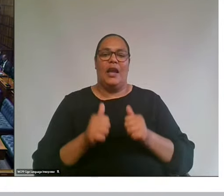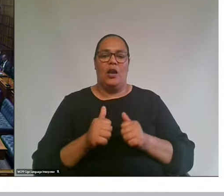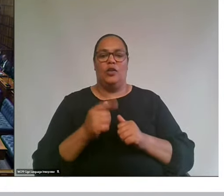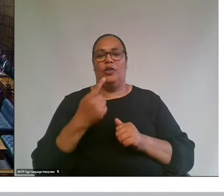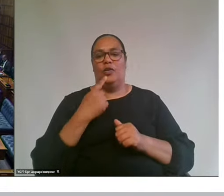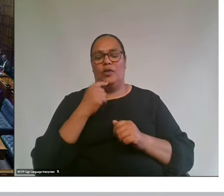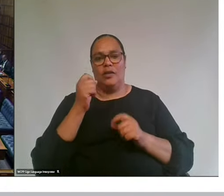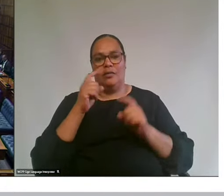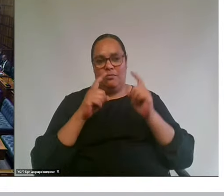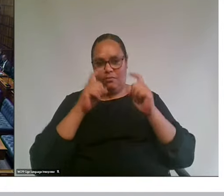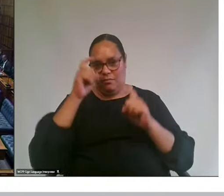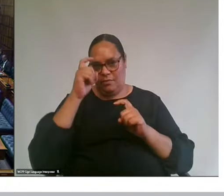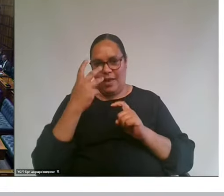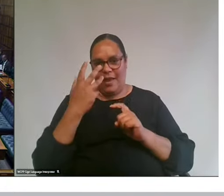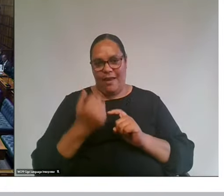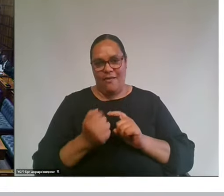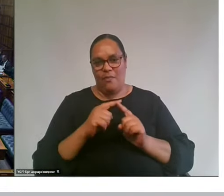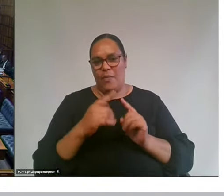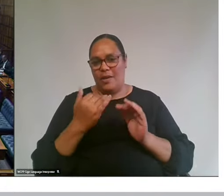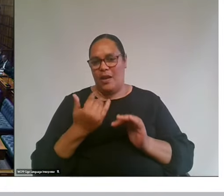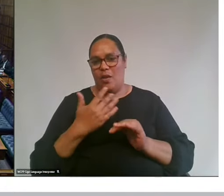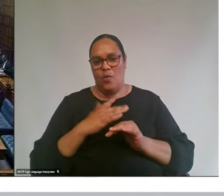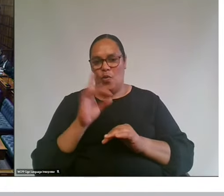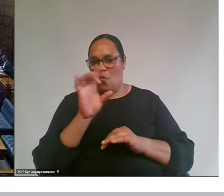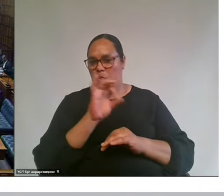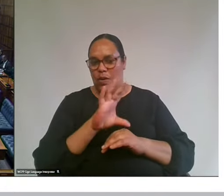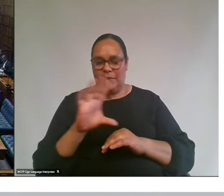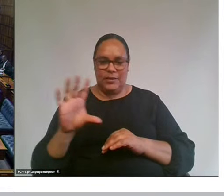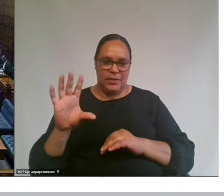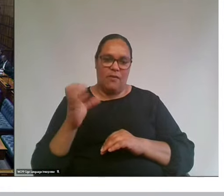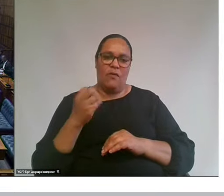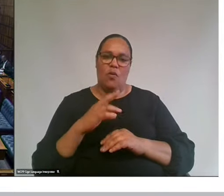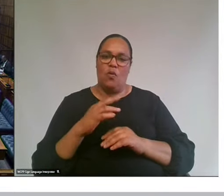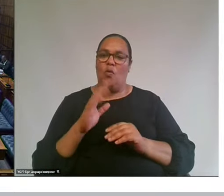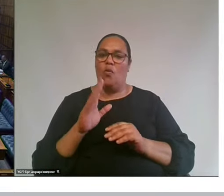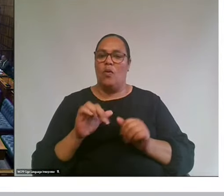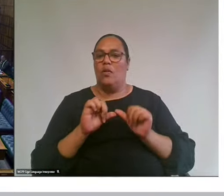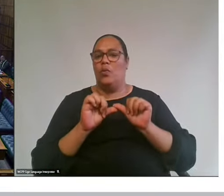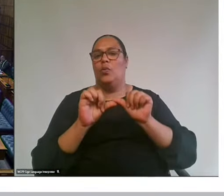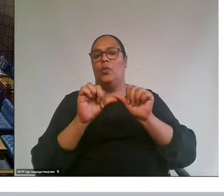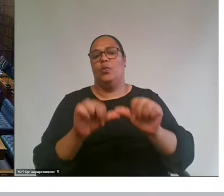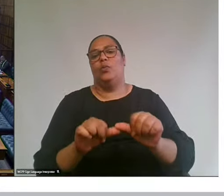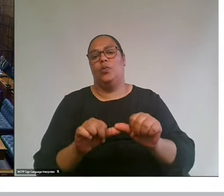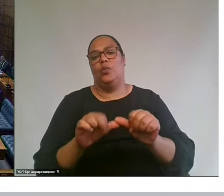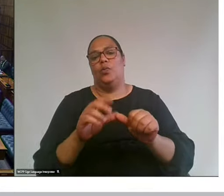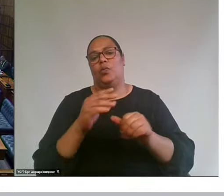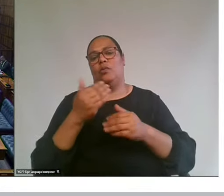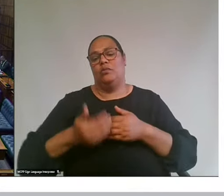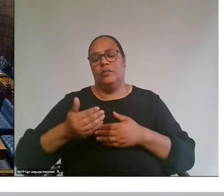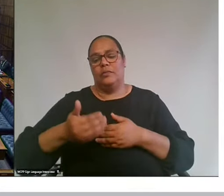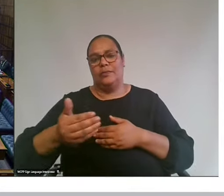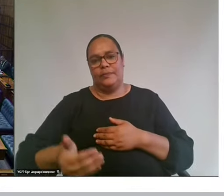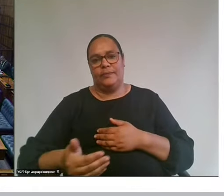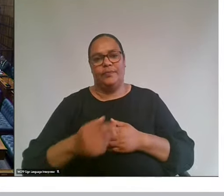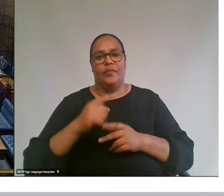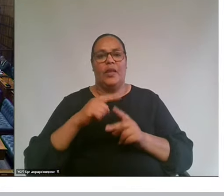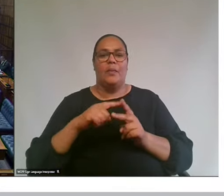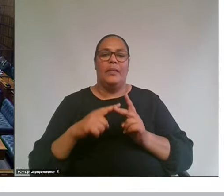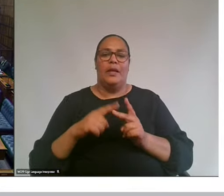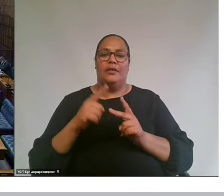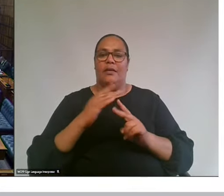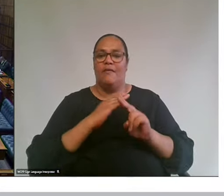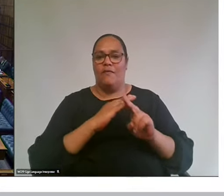raise eyebrows is that a once off or is that going to be a continuing Trend and then is it